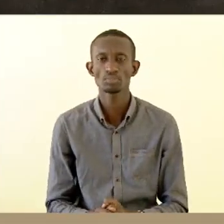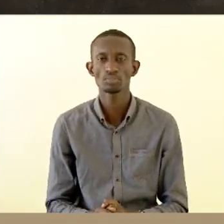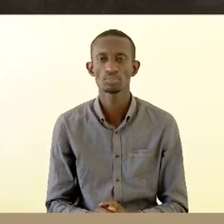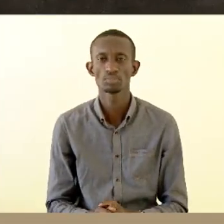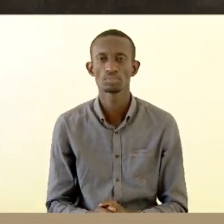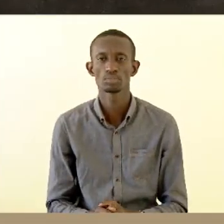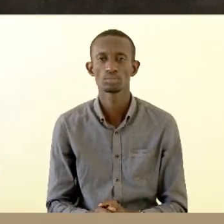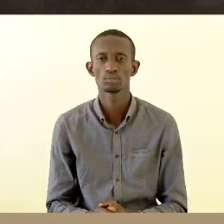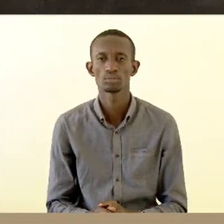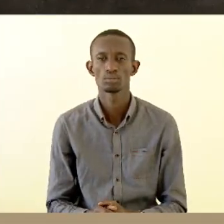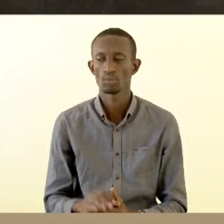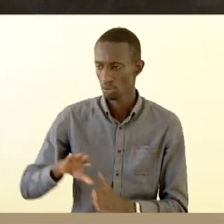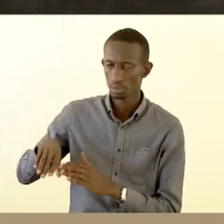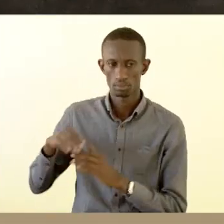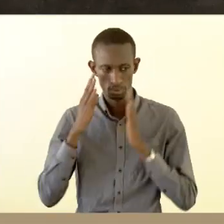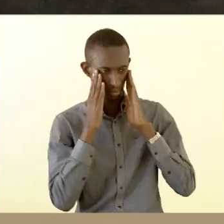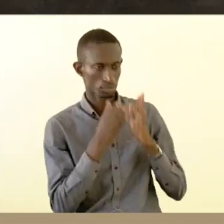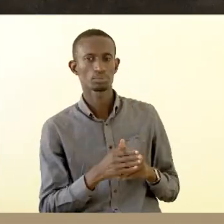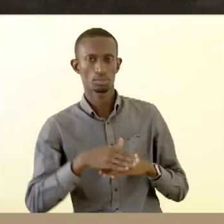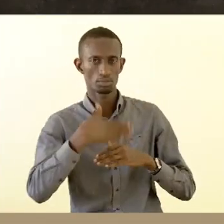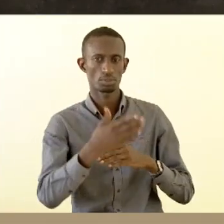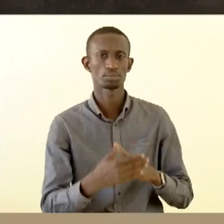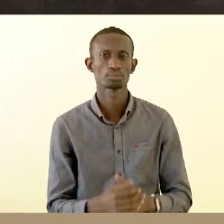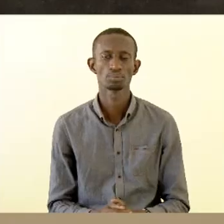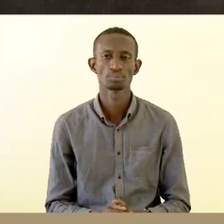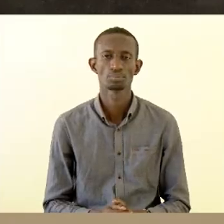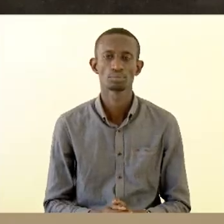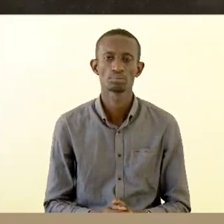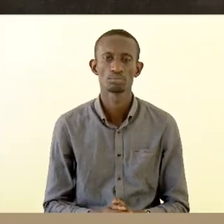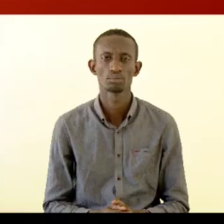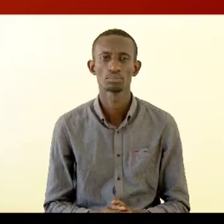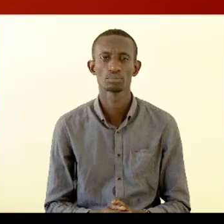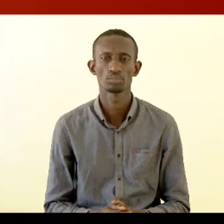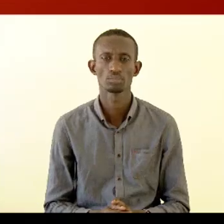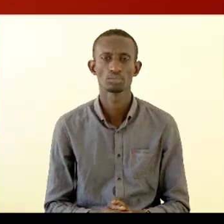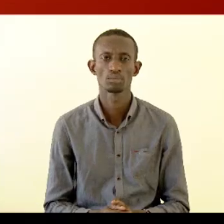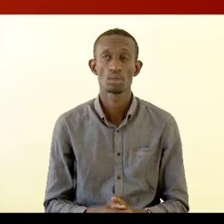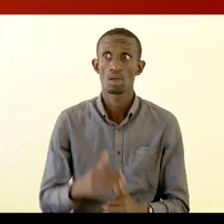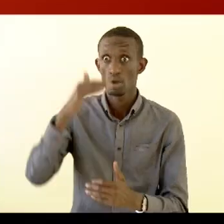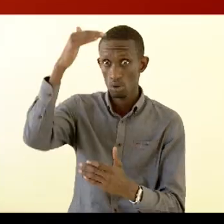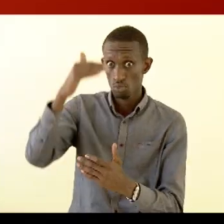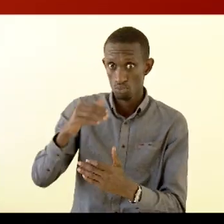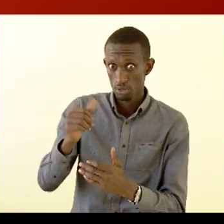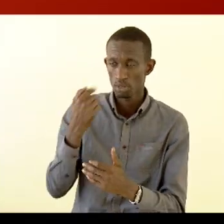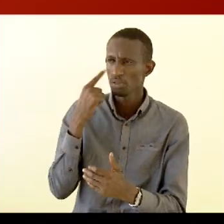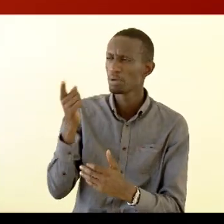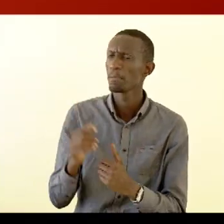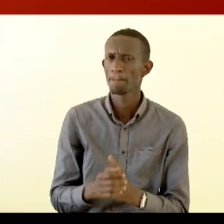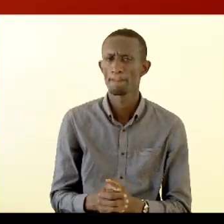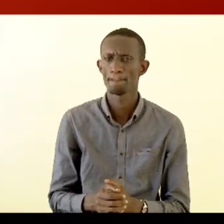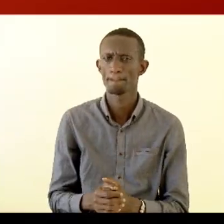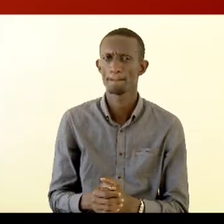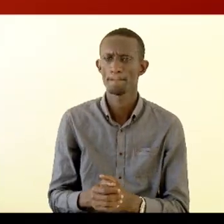So let's go to the next slide. The next slide, we have the chemical symbols. So we are